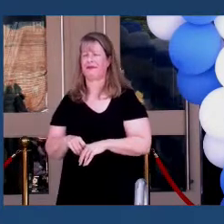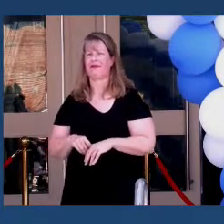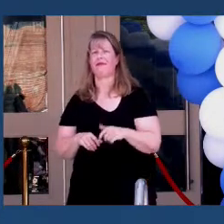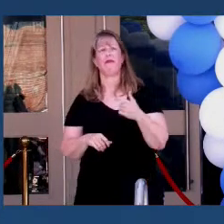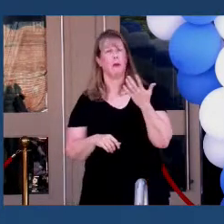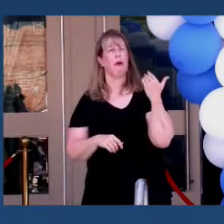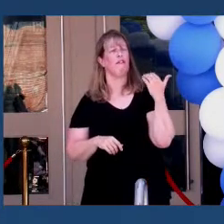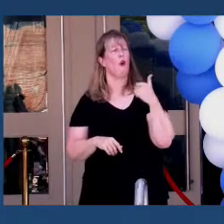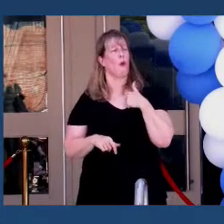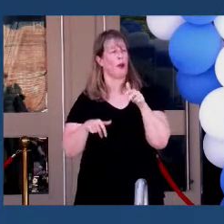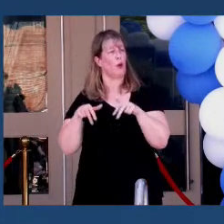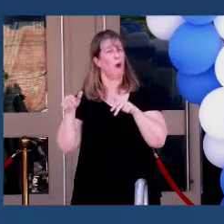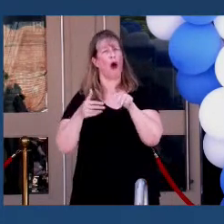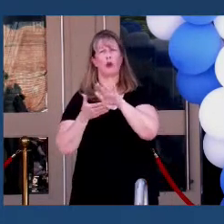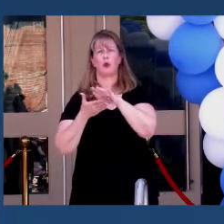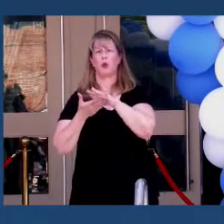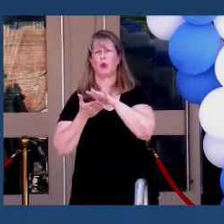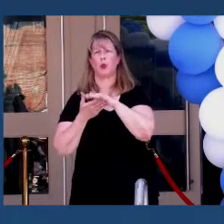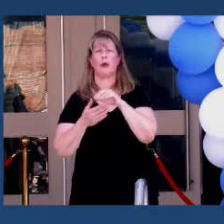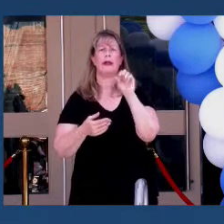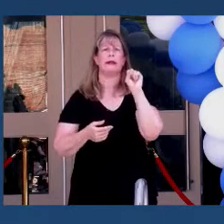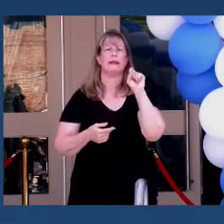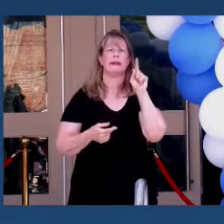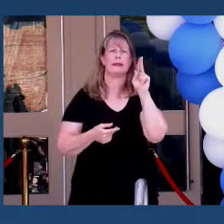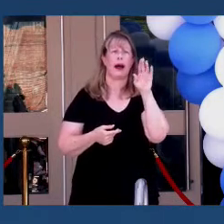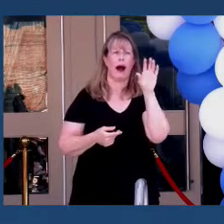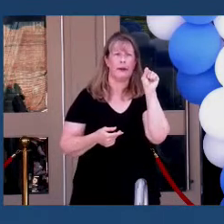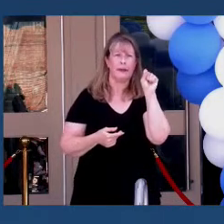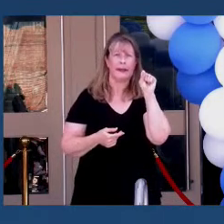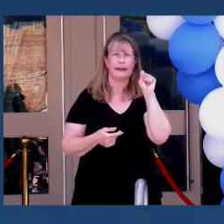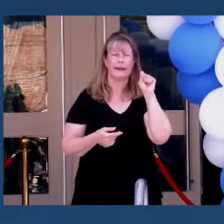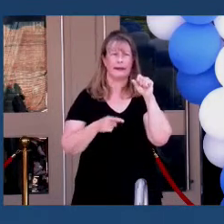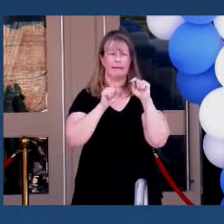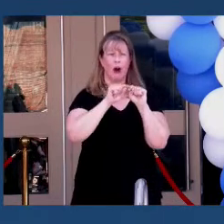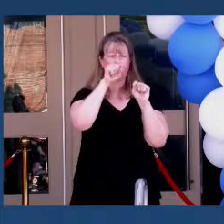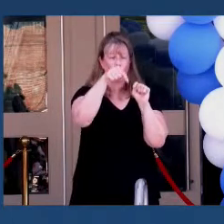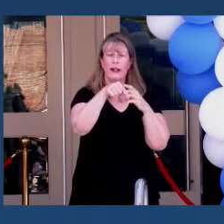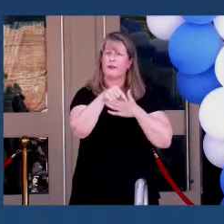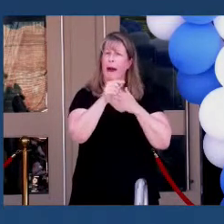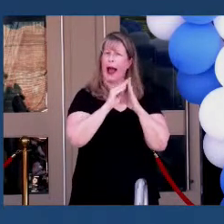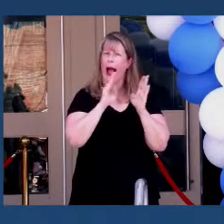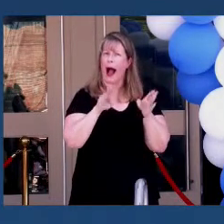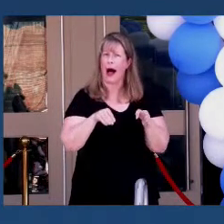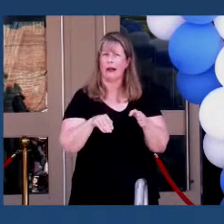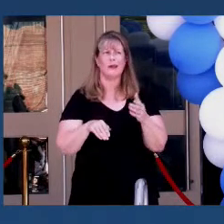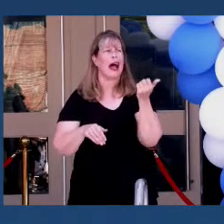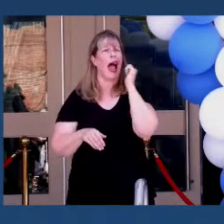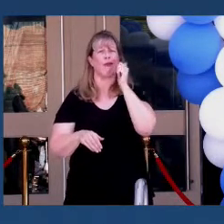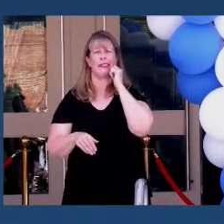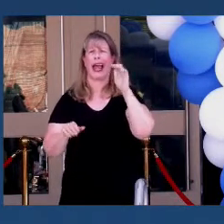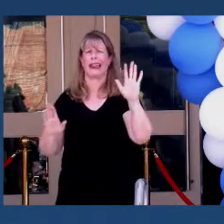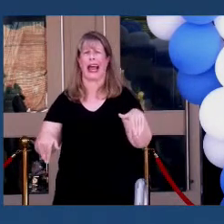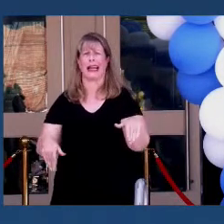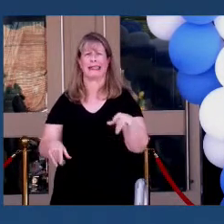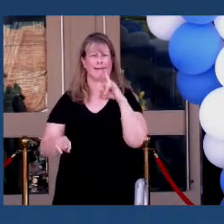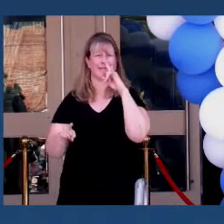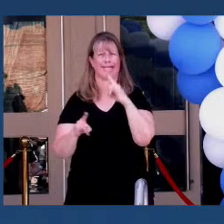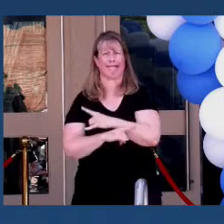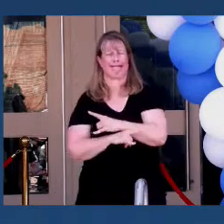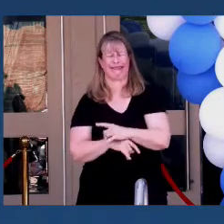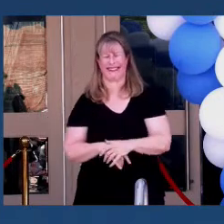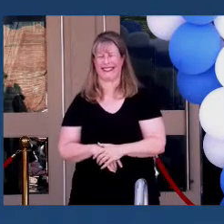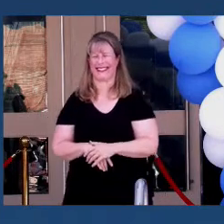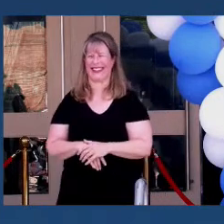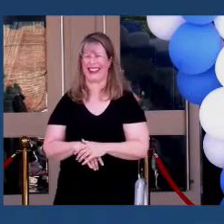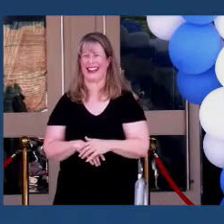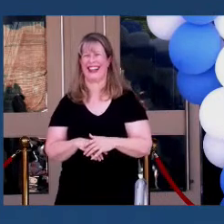to school. I walked to Stubbs, which was across the street from where I lived. I was late every day. And I could